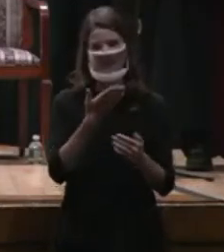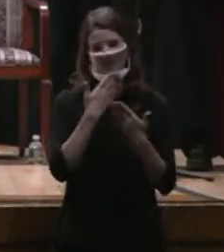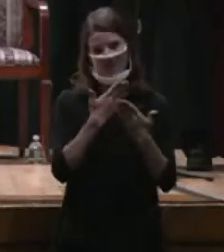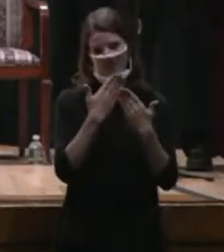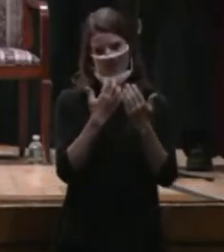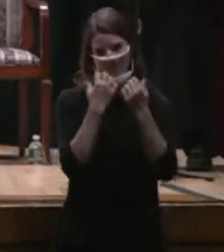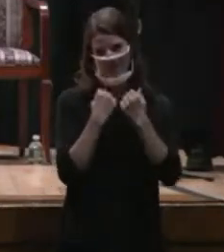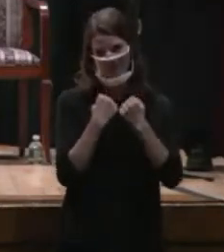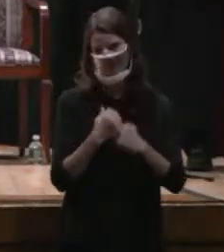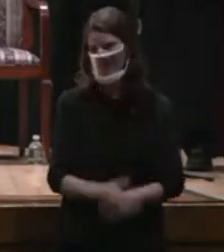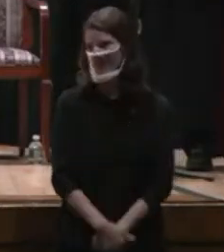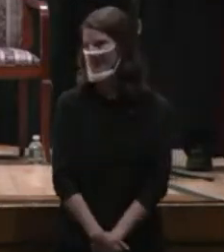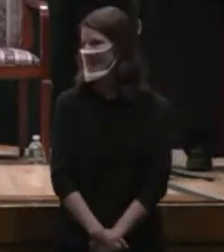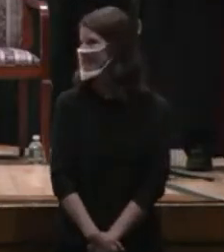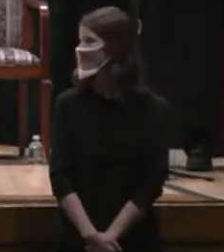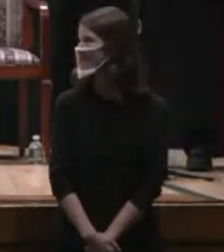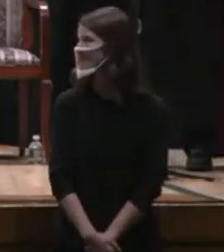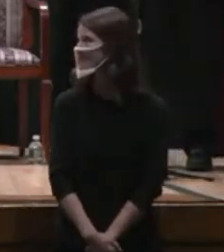grateful.